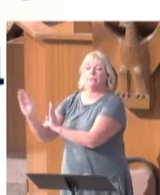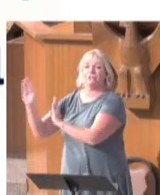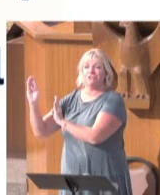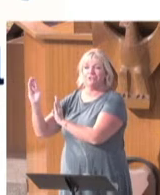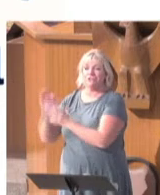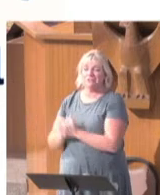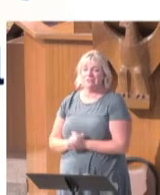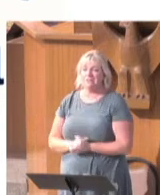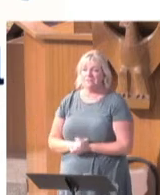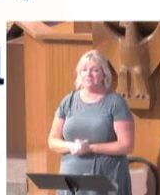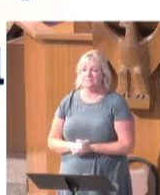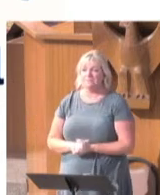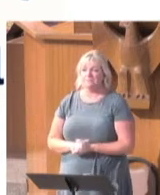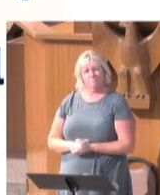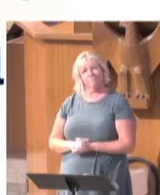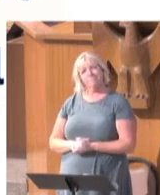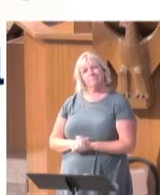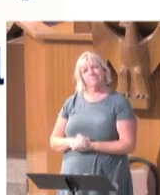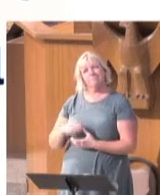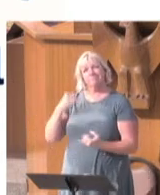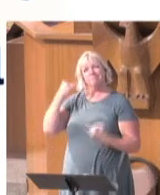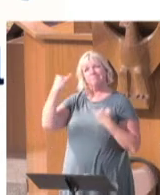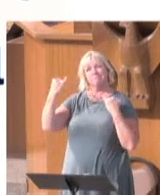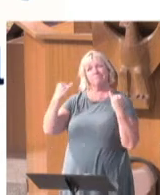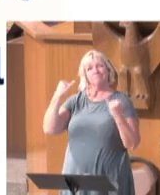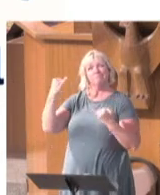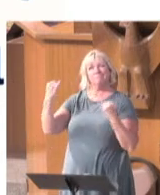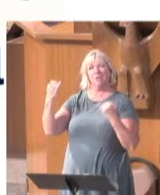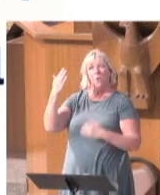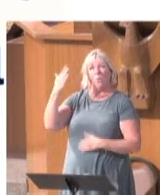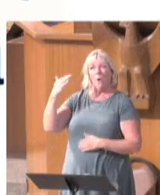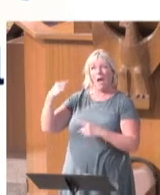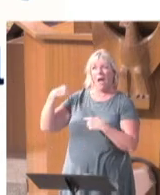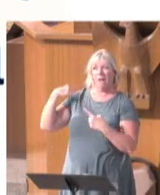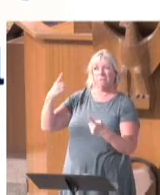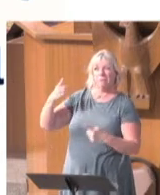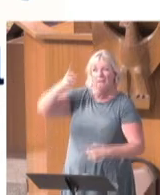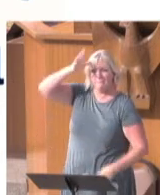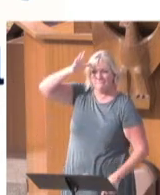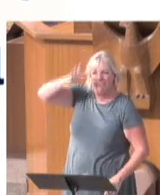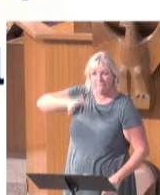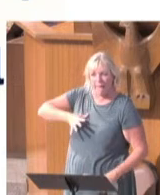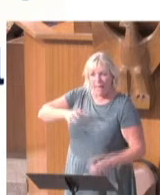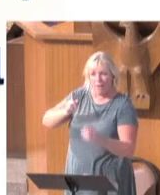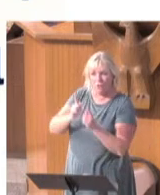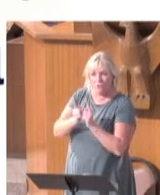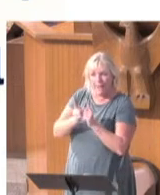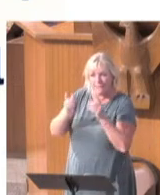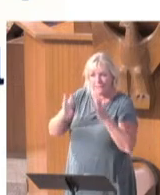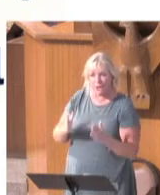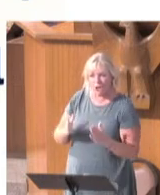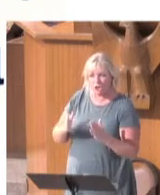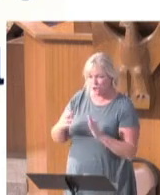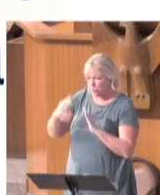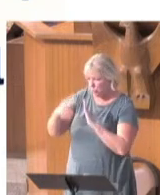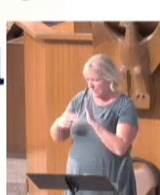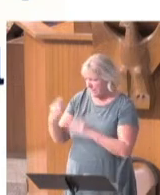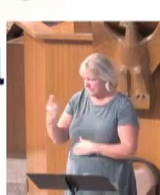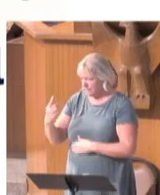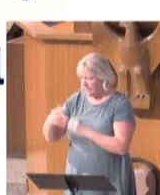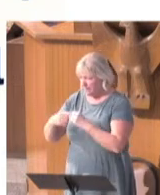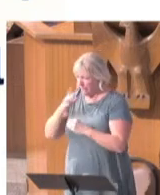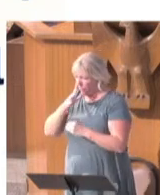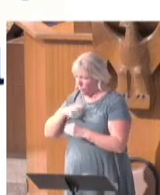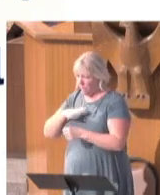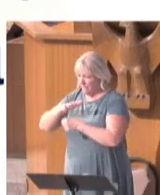preparations. I can't imagine why historical male translators would read a passage about a stressed-out woman greeting